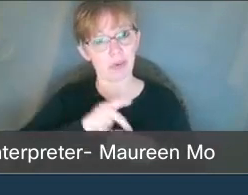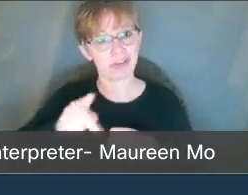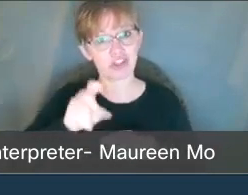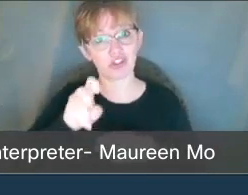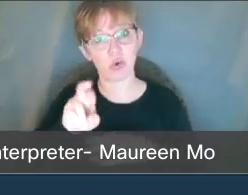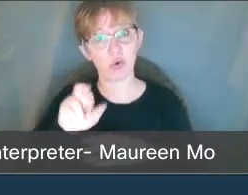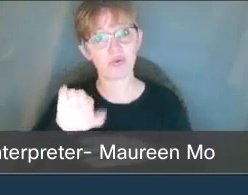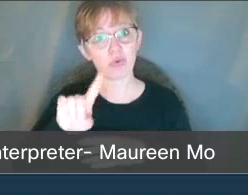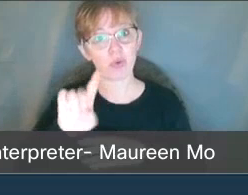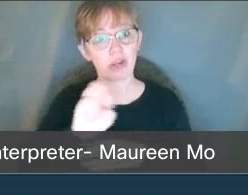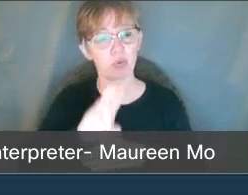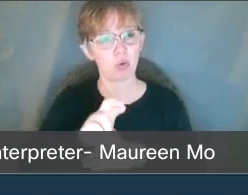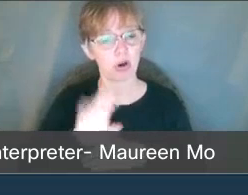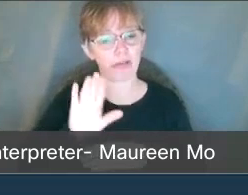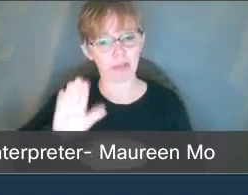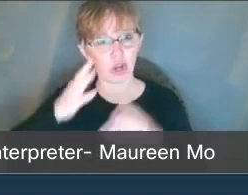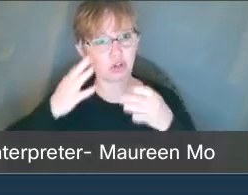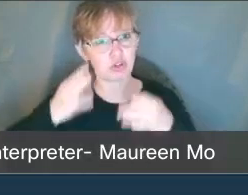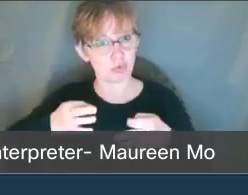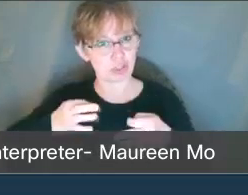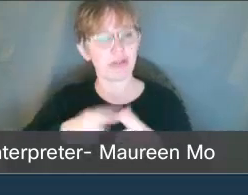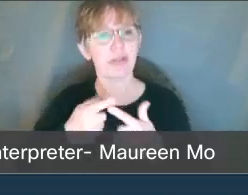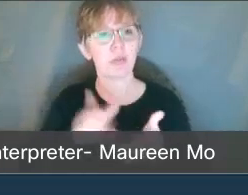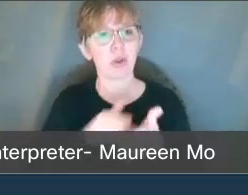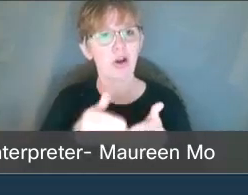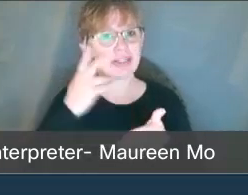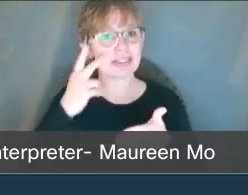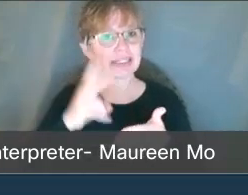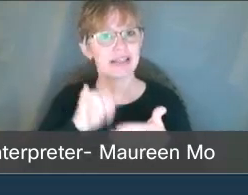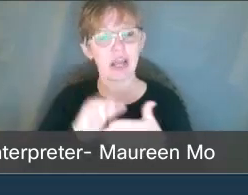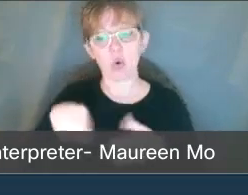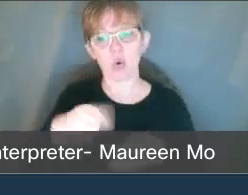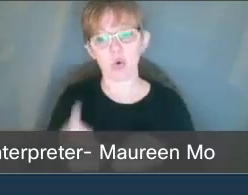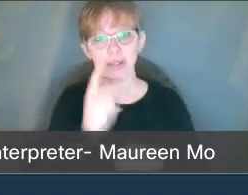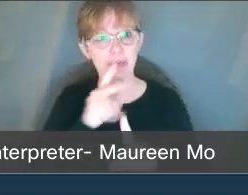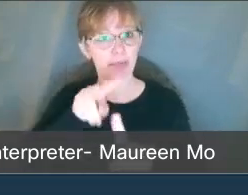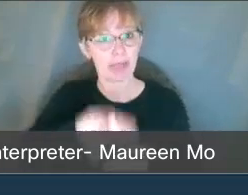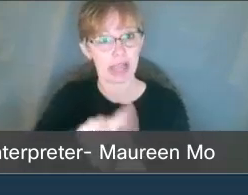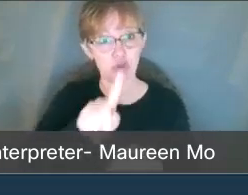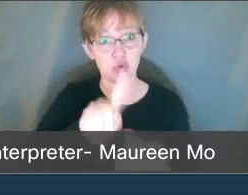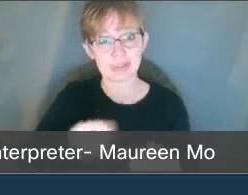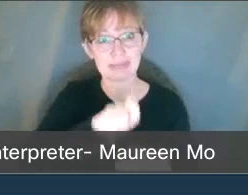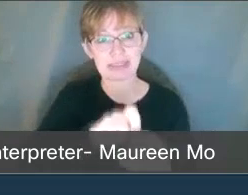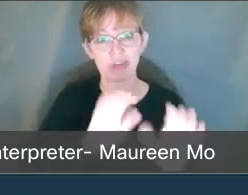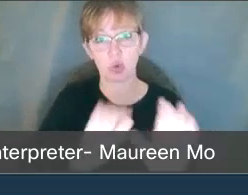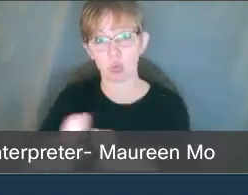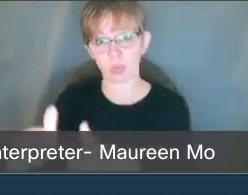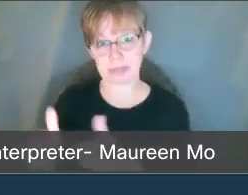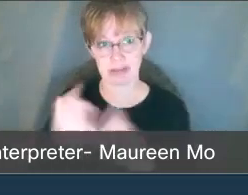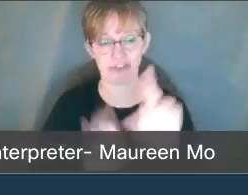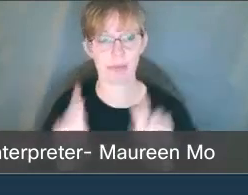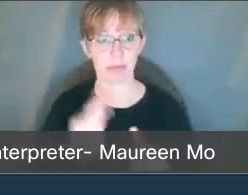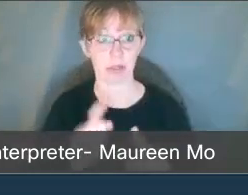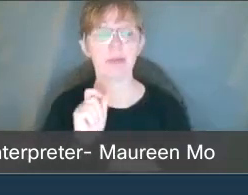or discretion, that we often see it only being applied to certain groups of people, right? So if